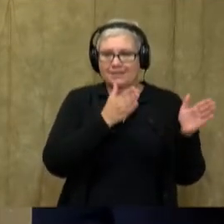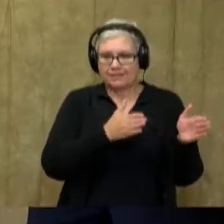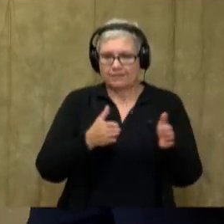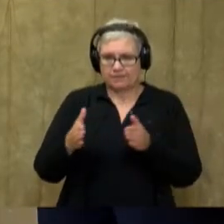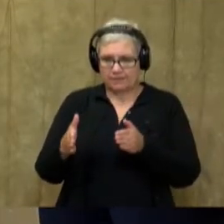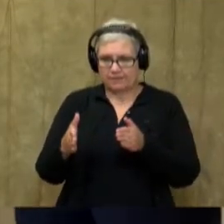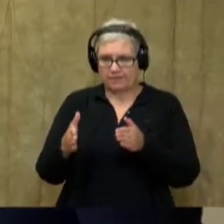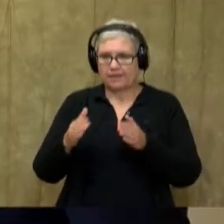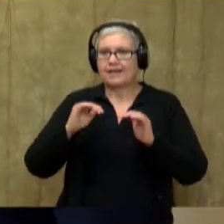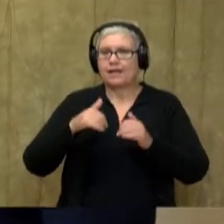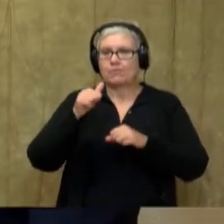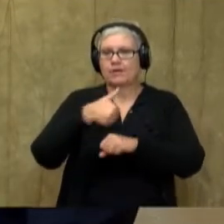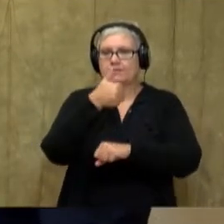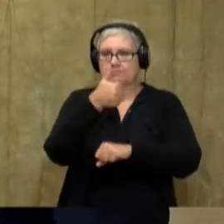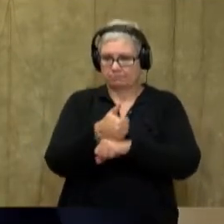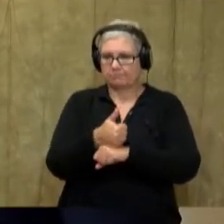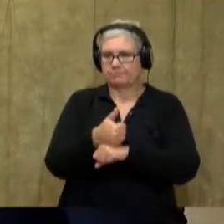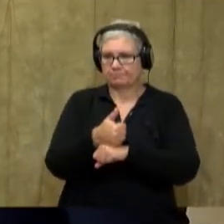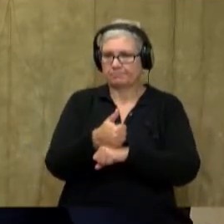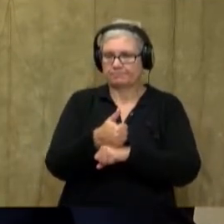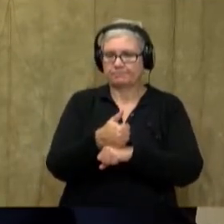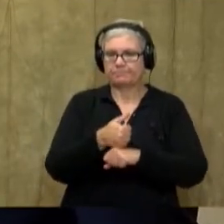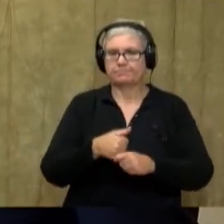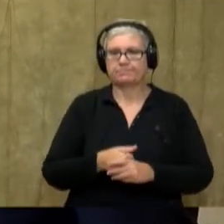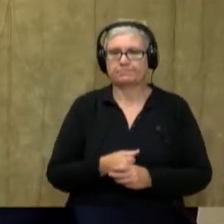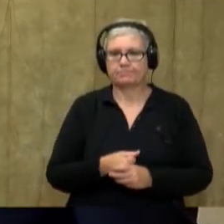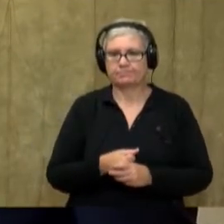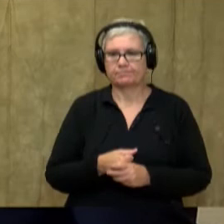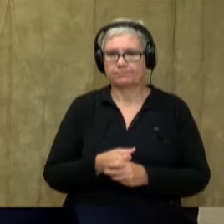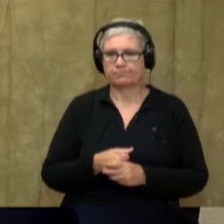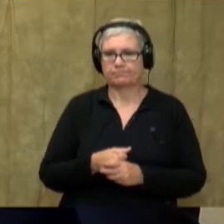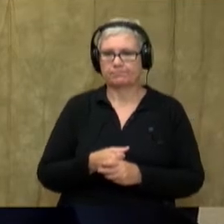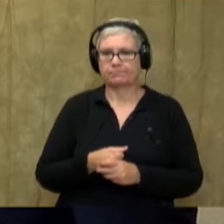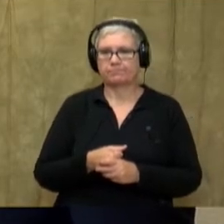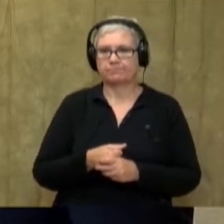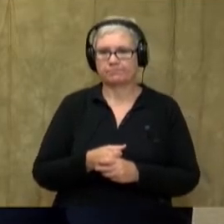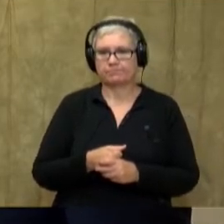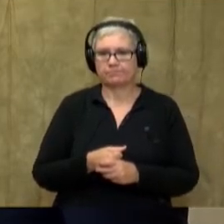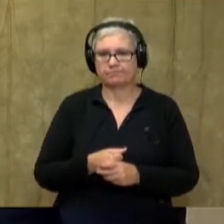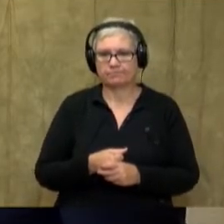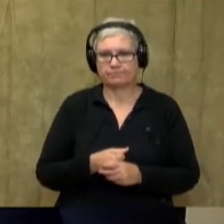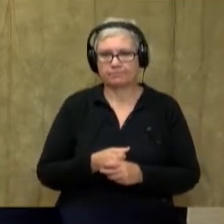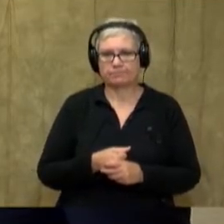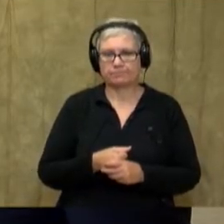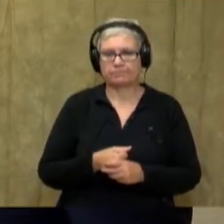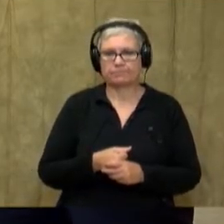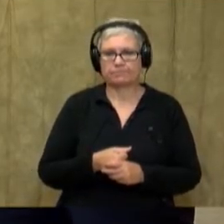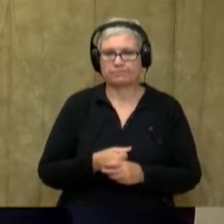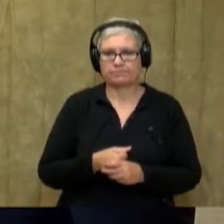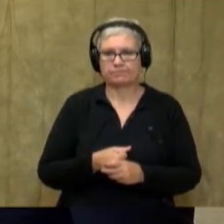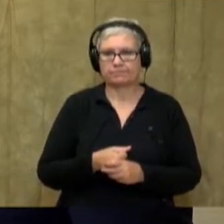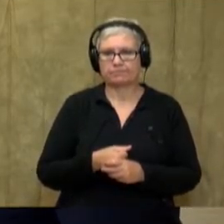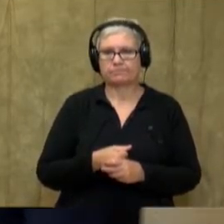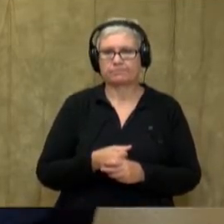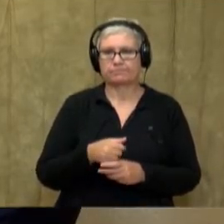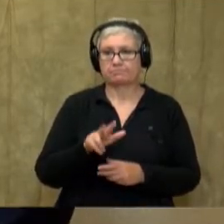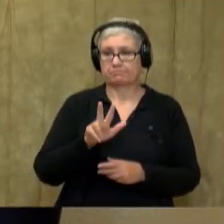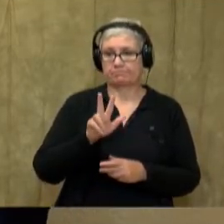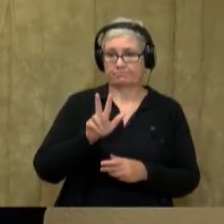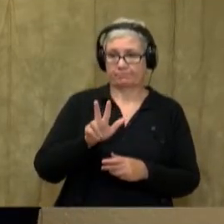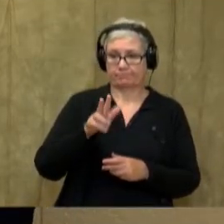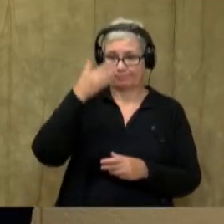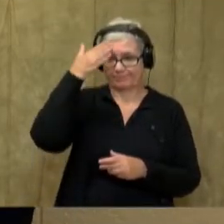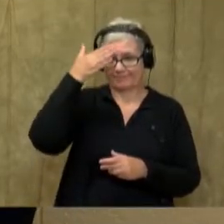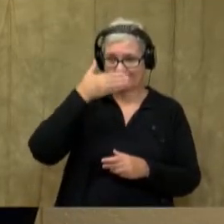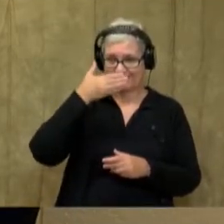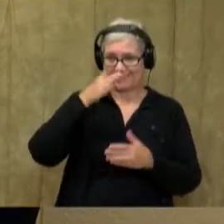come up with these equations or expressions that model geometric relationships. If I'm looking at the three faces painted, think again